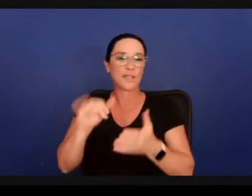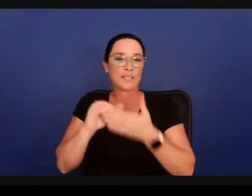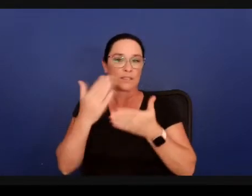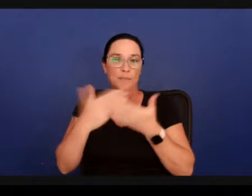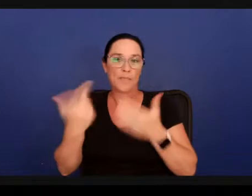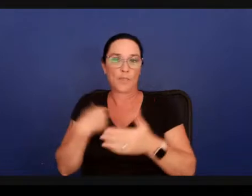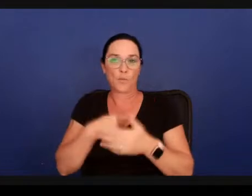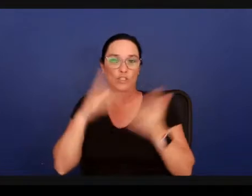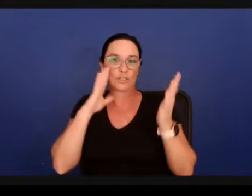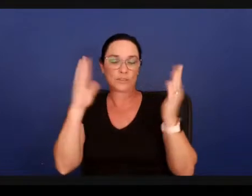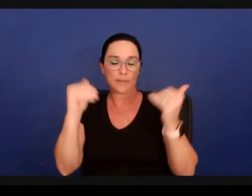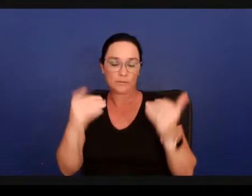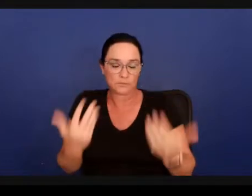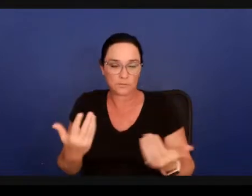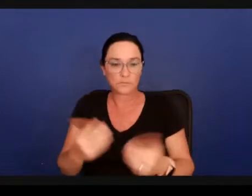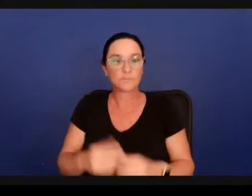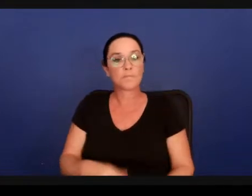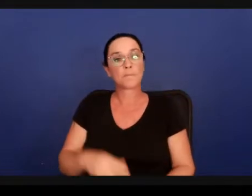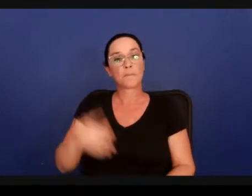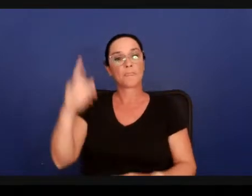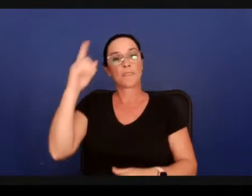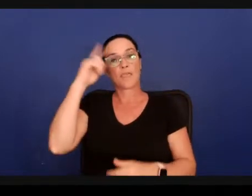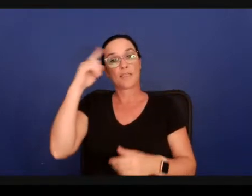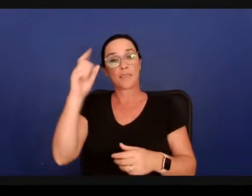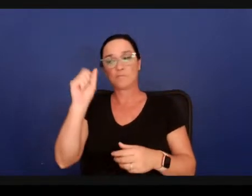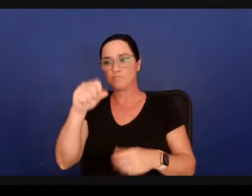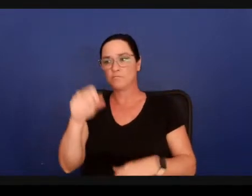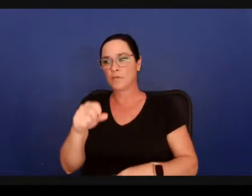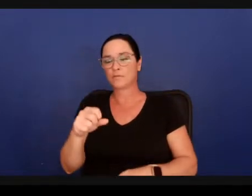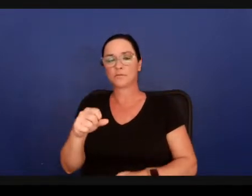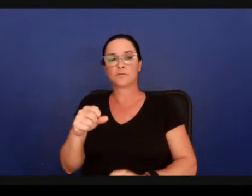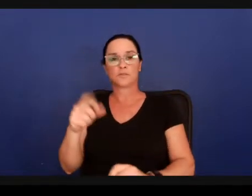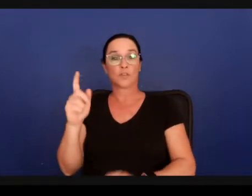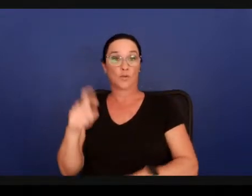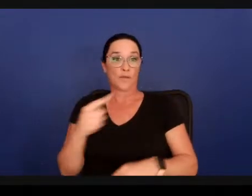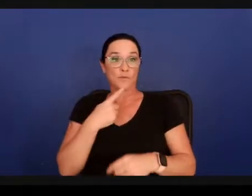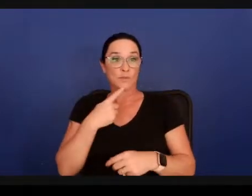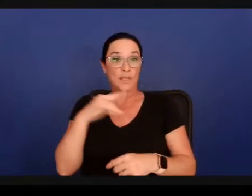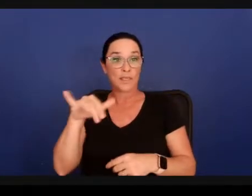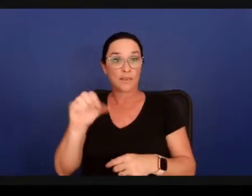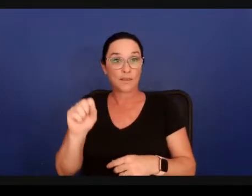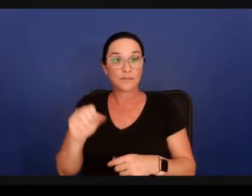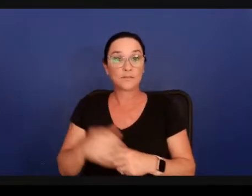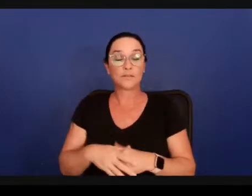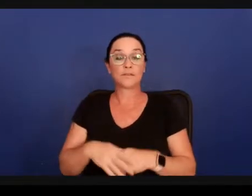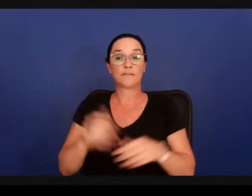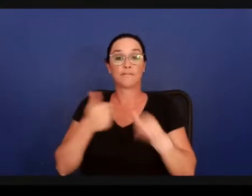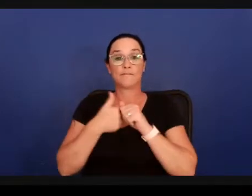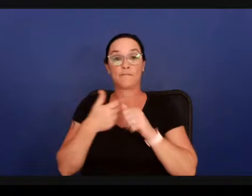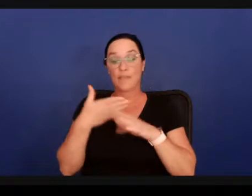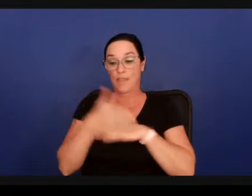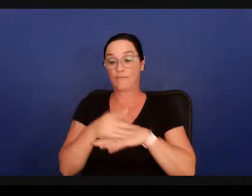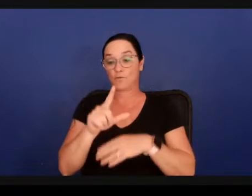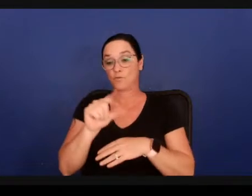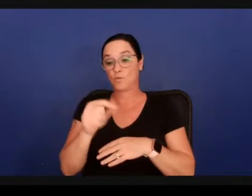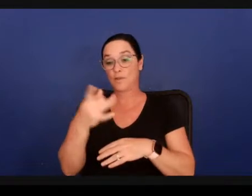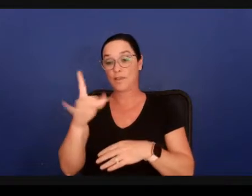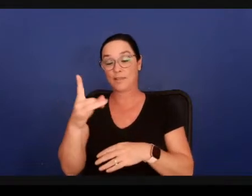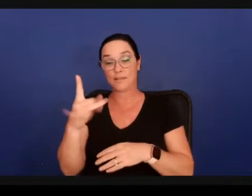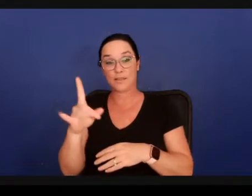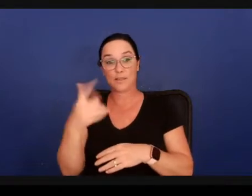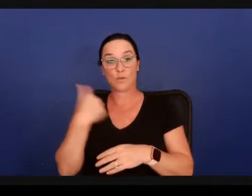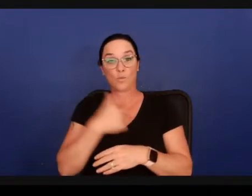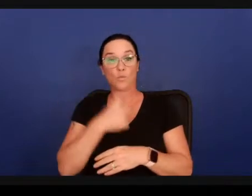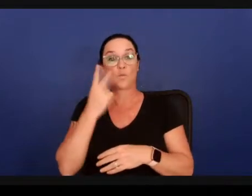thoughts? Yeah. I mean, I think fundamentally, yes. You have to say yes, especially following 2018, when we saw